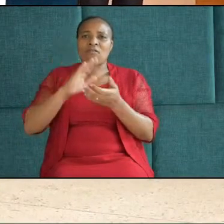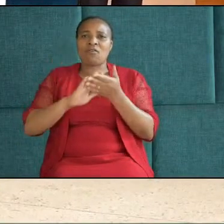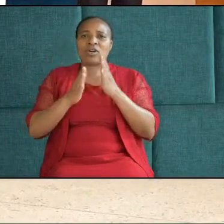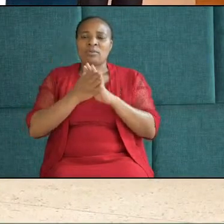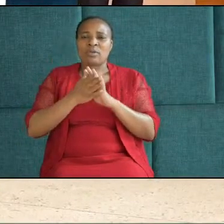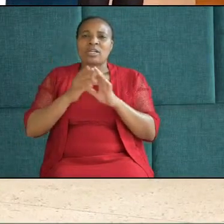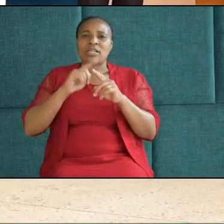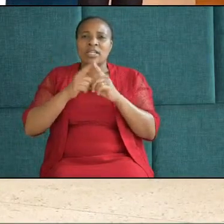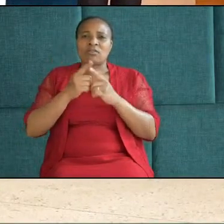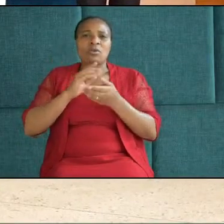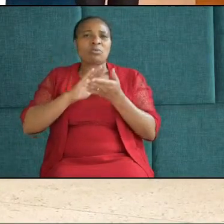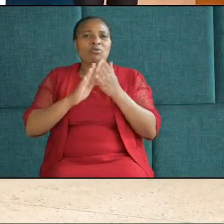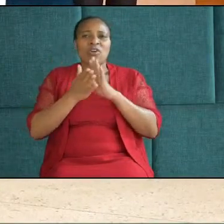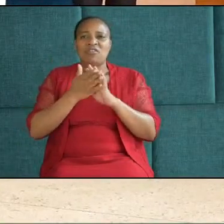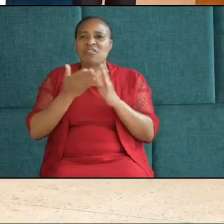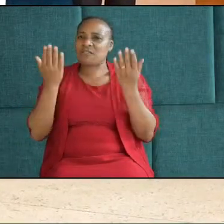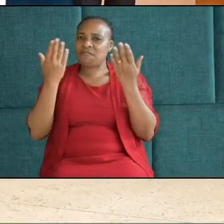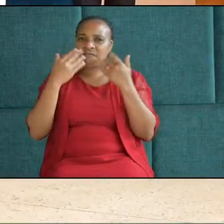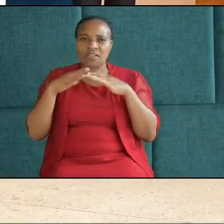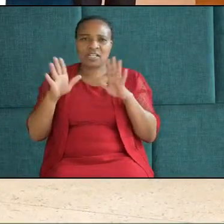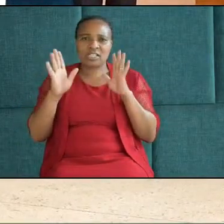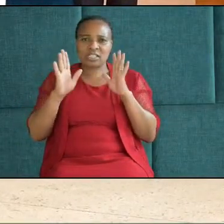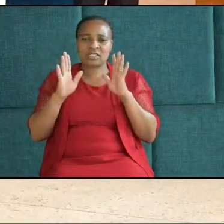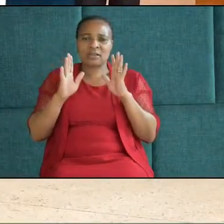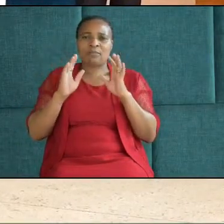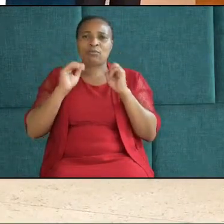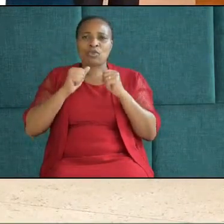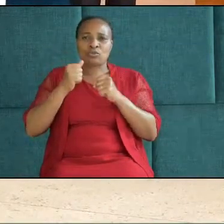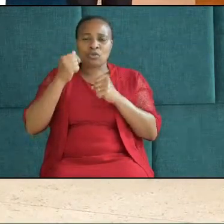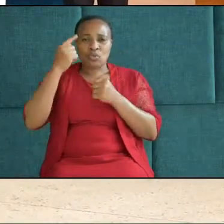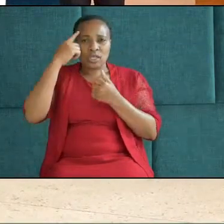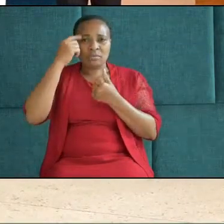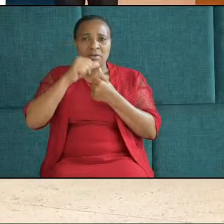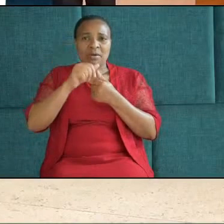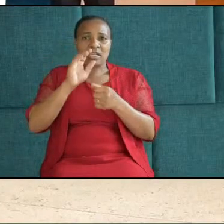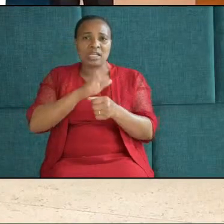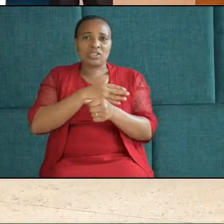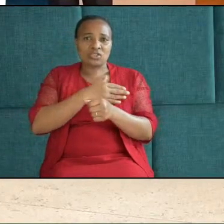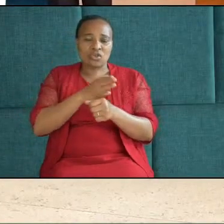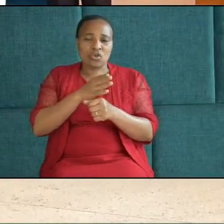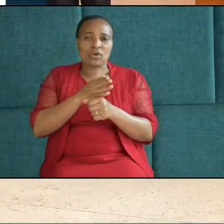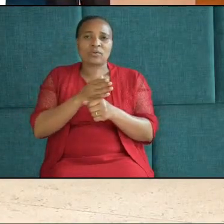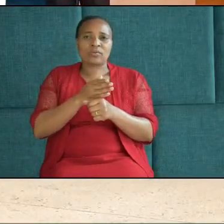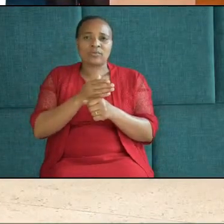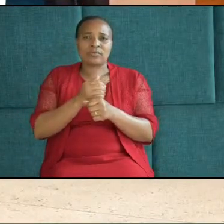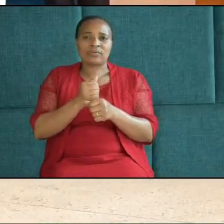be forgiven. That reminds me of a song, guys.